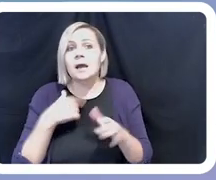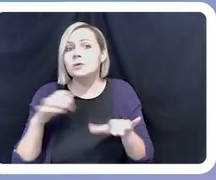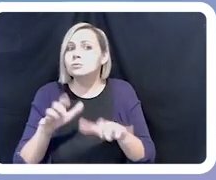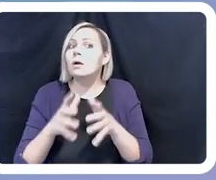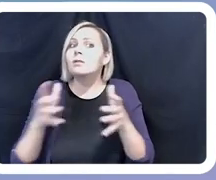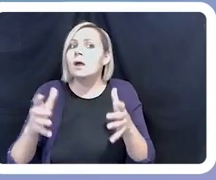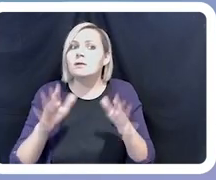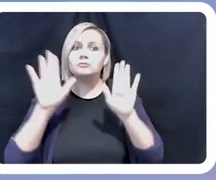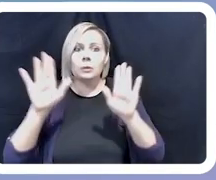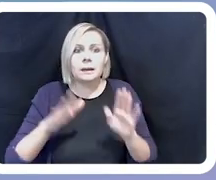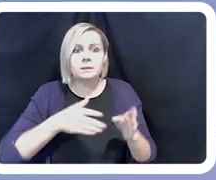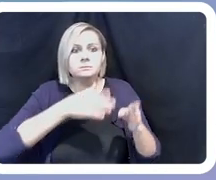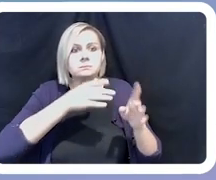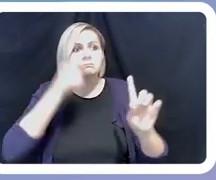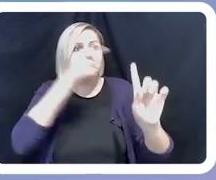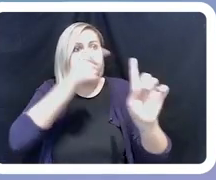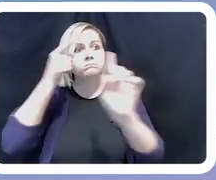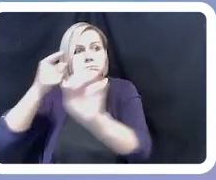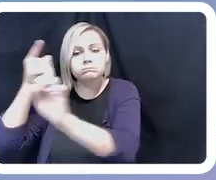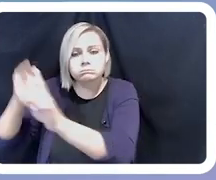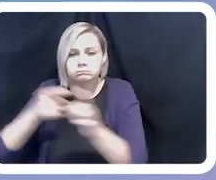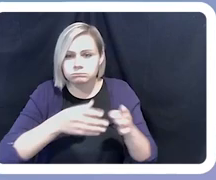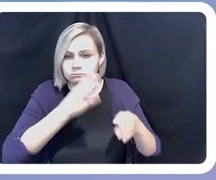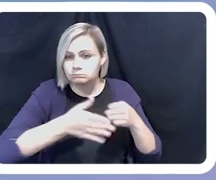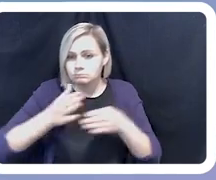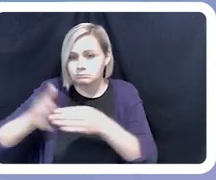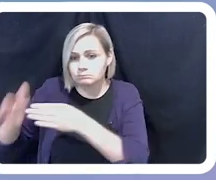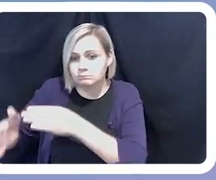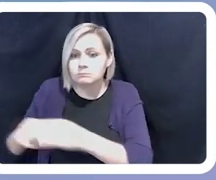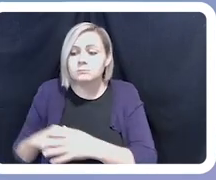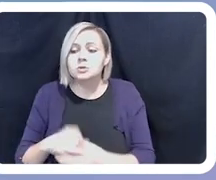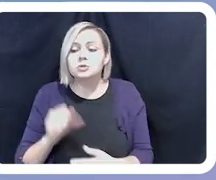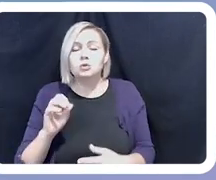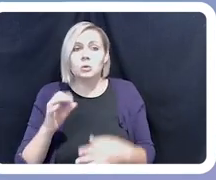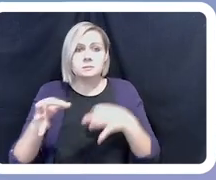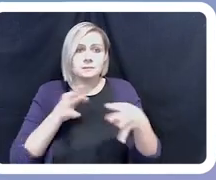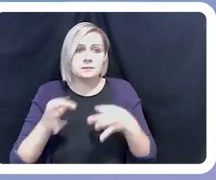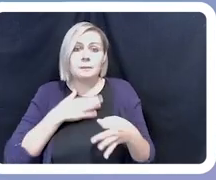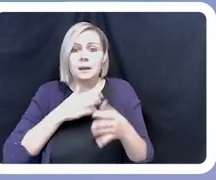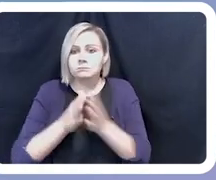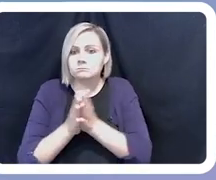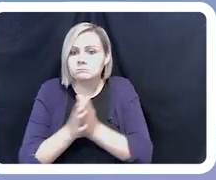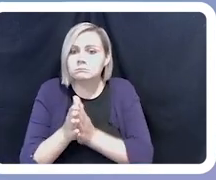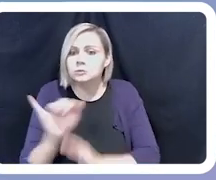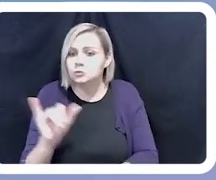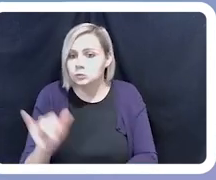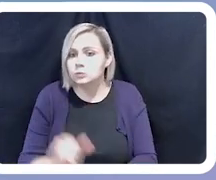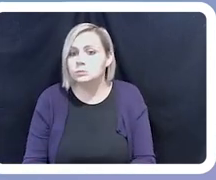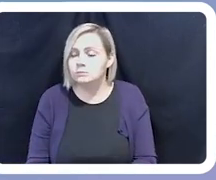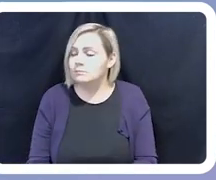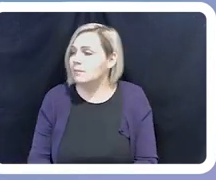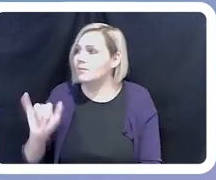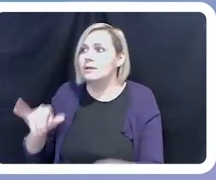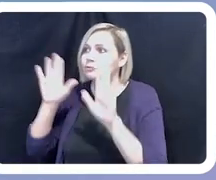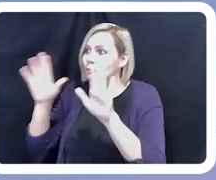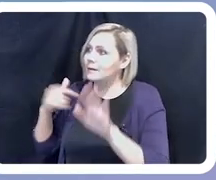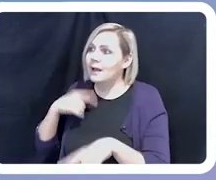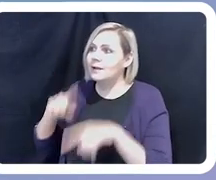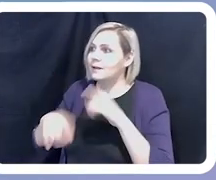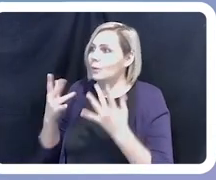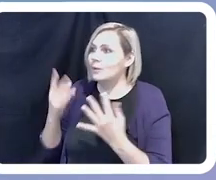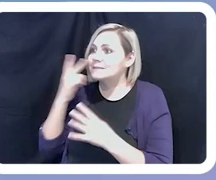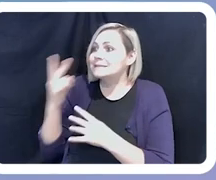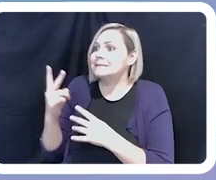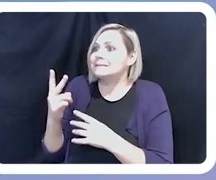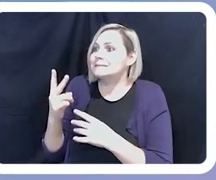like a lot of great accomplishments. So it kind of describes with my piece of business as well with it. Yeah, well, it's great. I